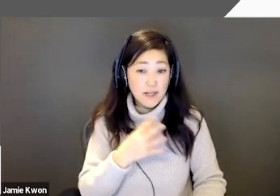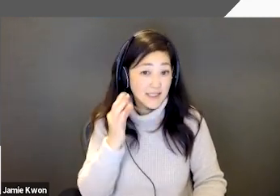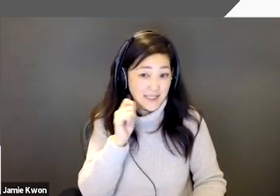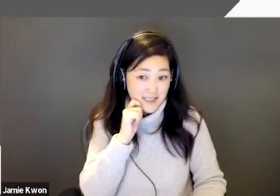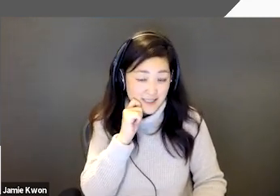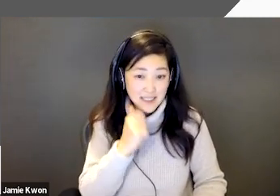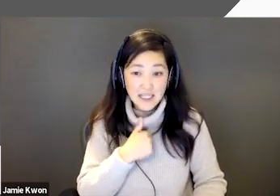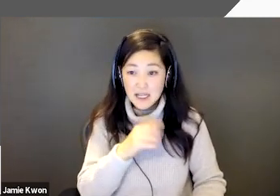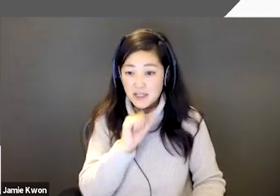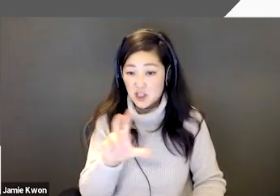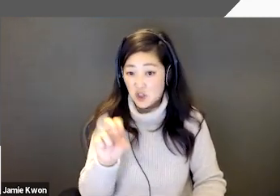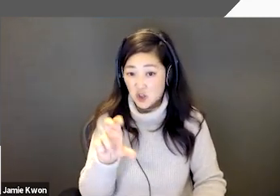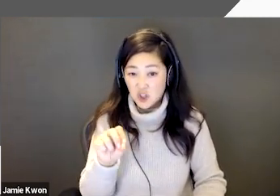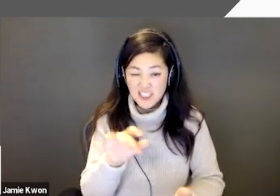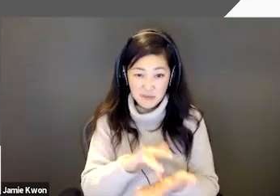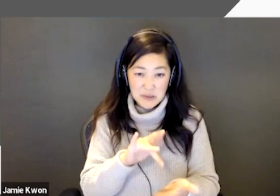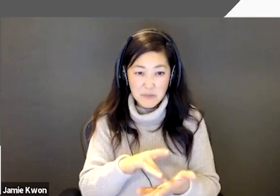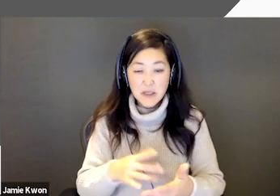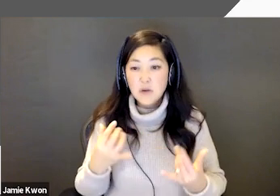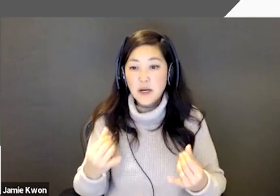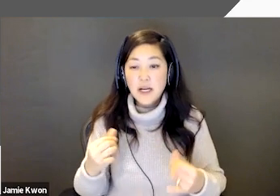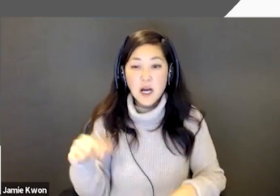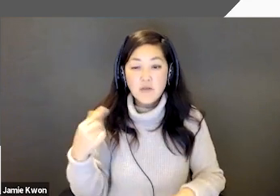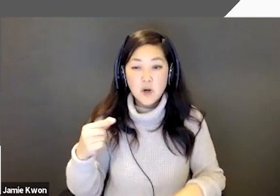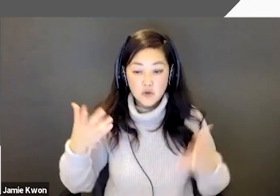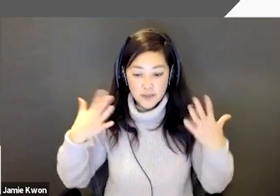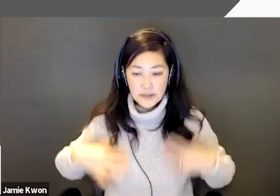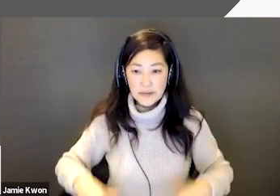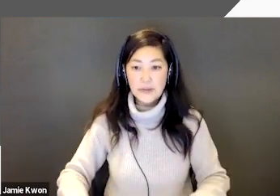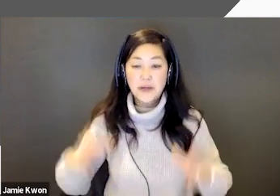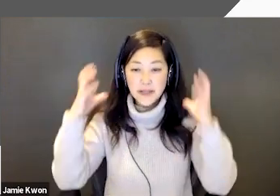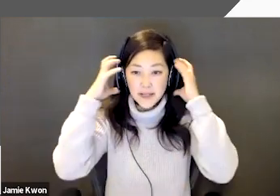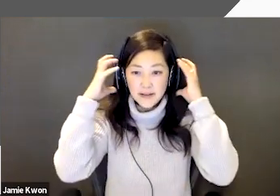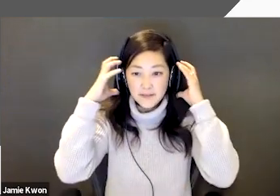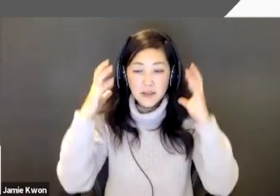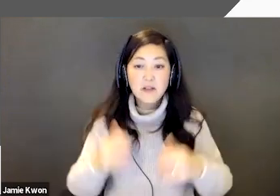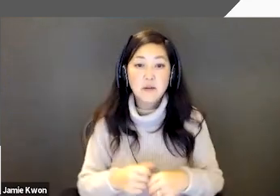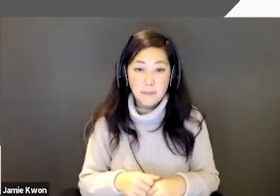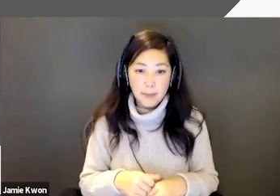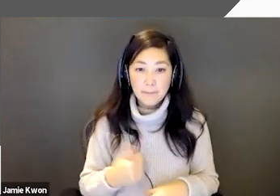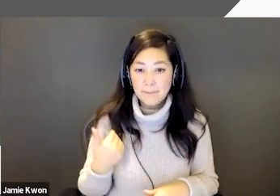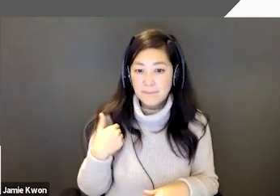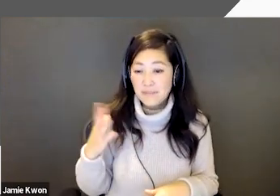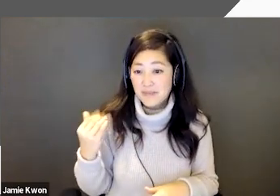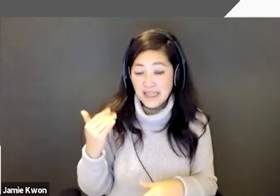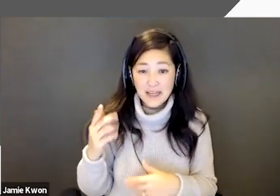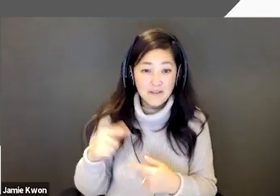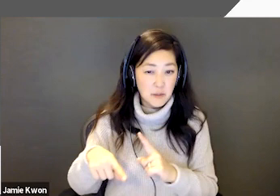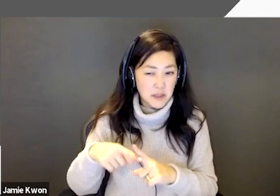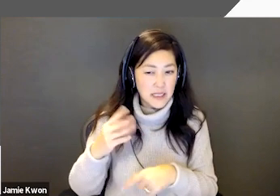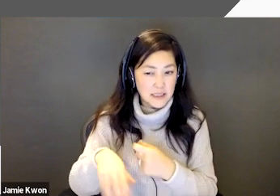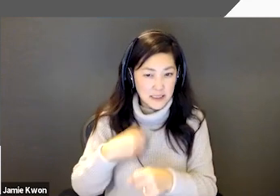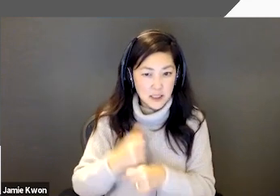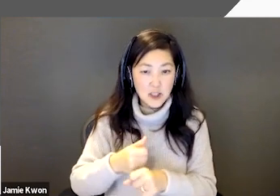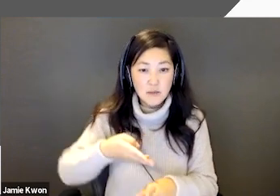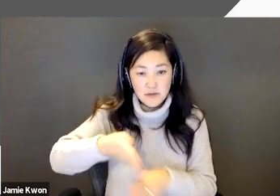am in my mid-30s. Today I'm wearing a green long sleeve dress and headphones. I have 15 plus years of professional